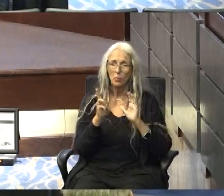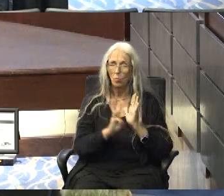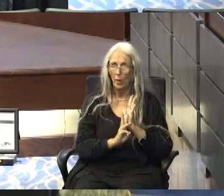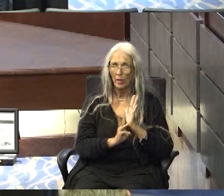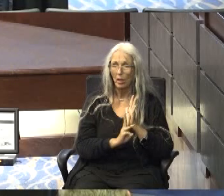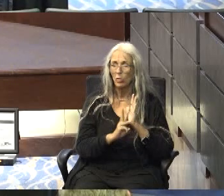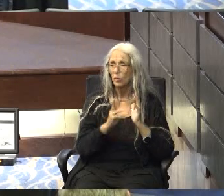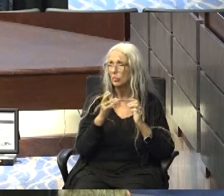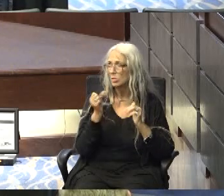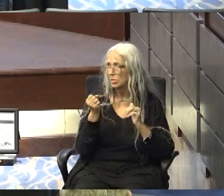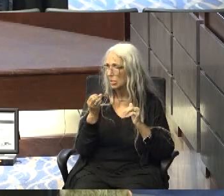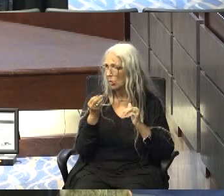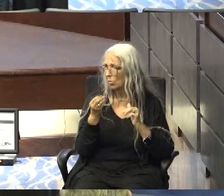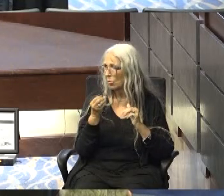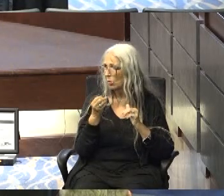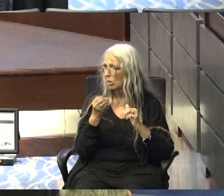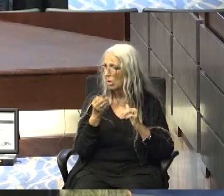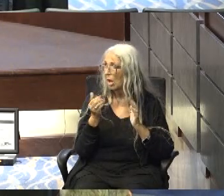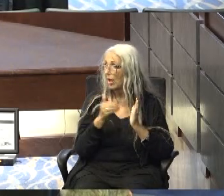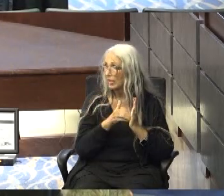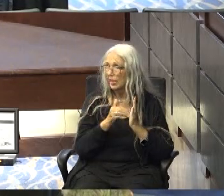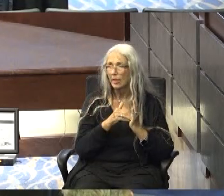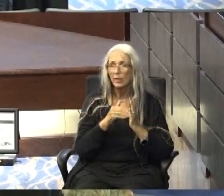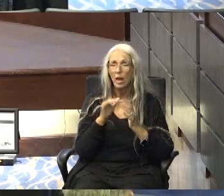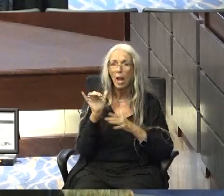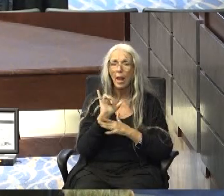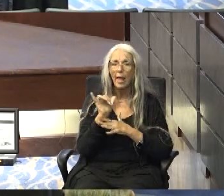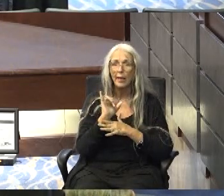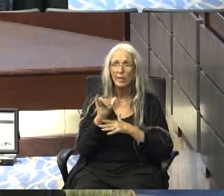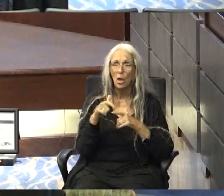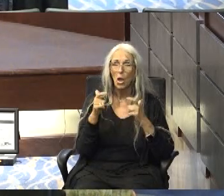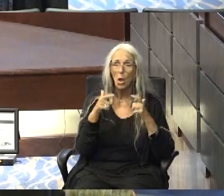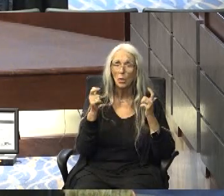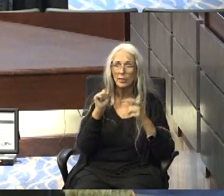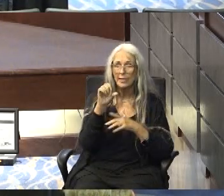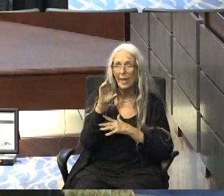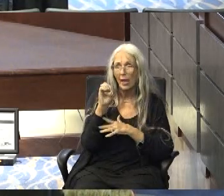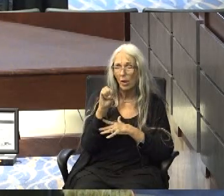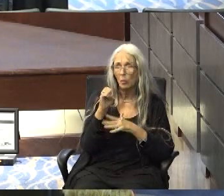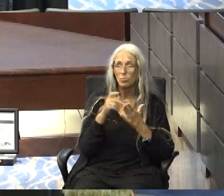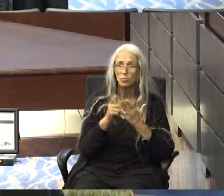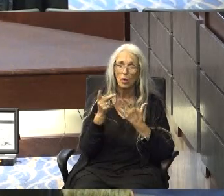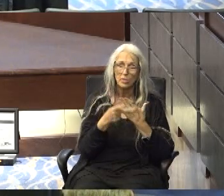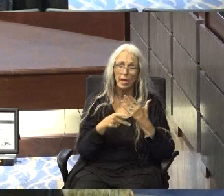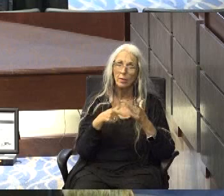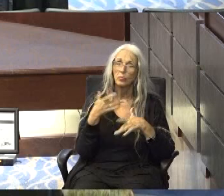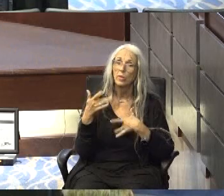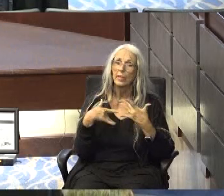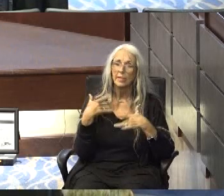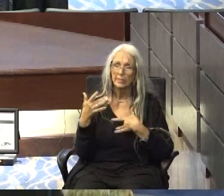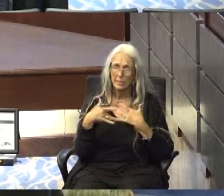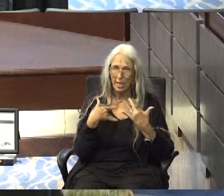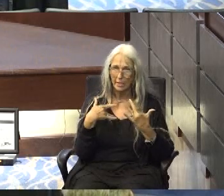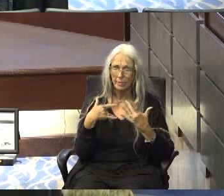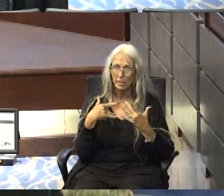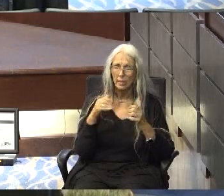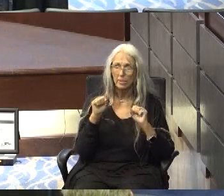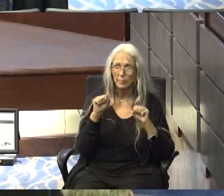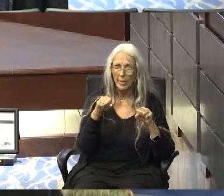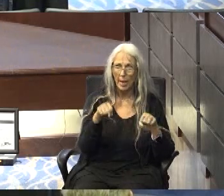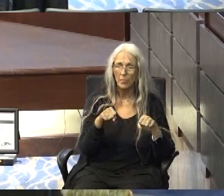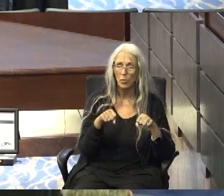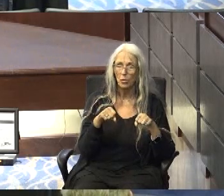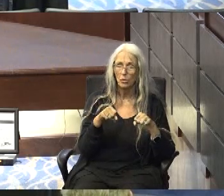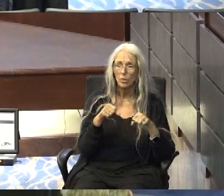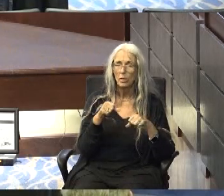And again, much like with the larger scale project, this is something that I'm so excited to be able to